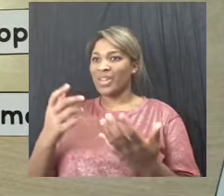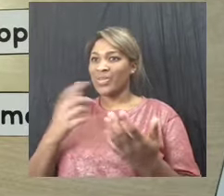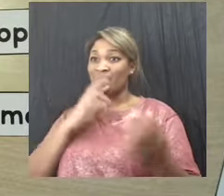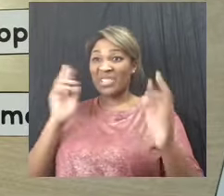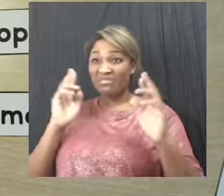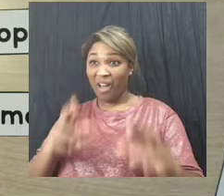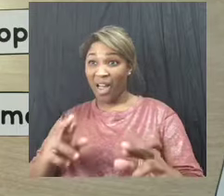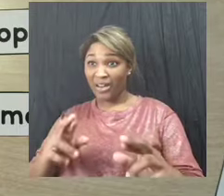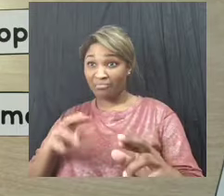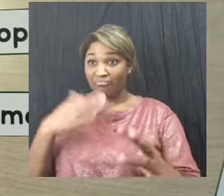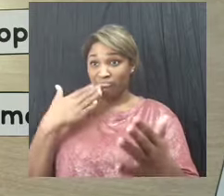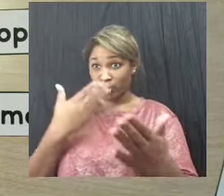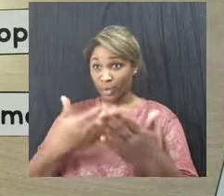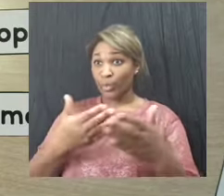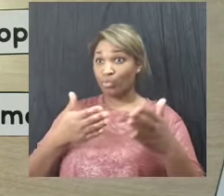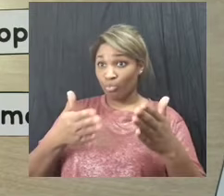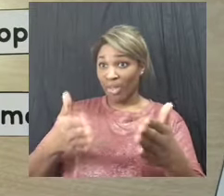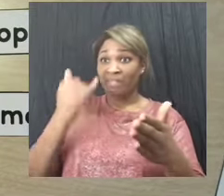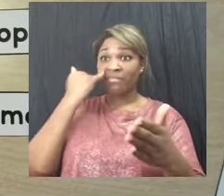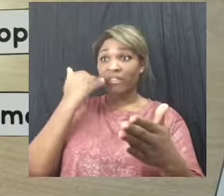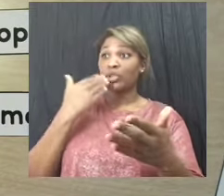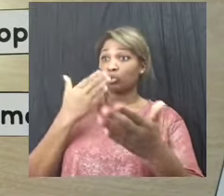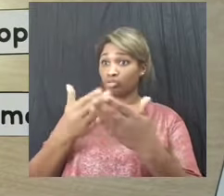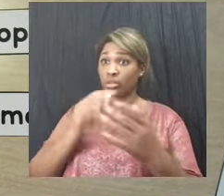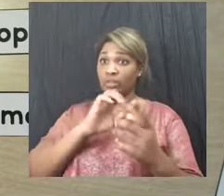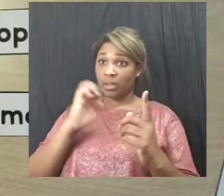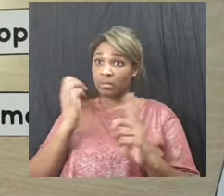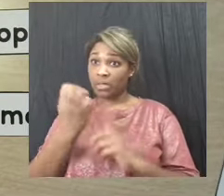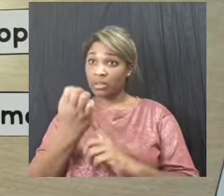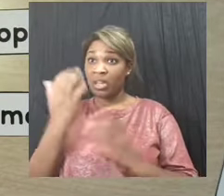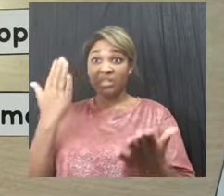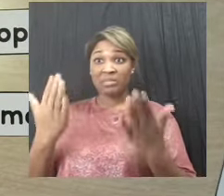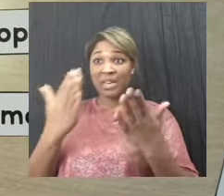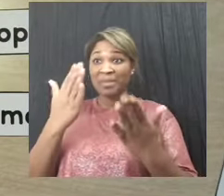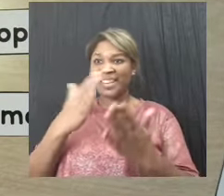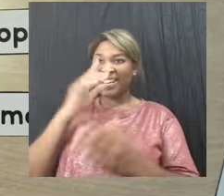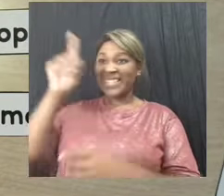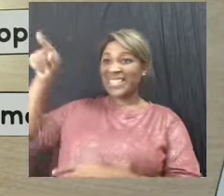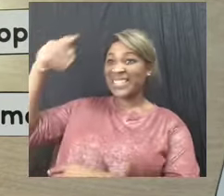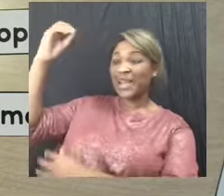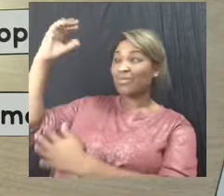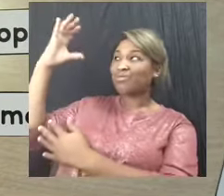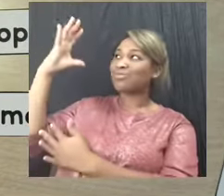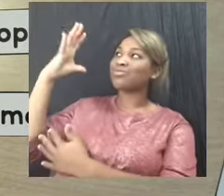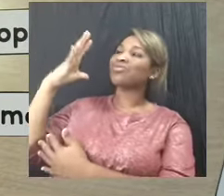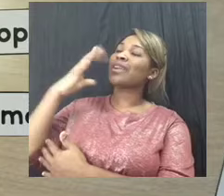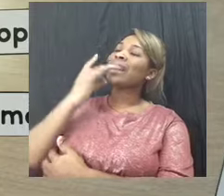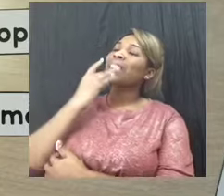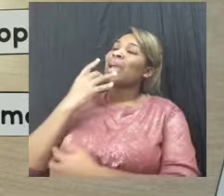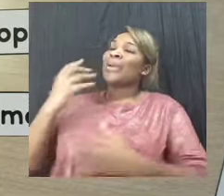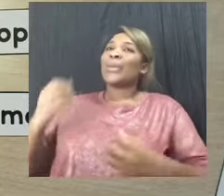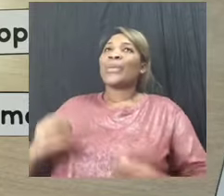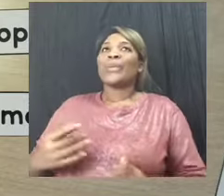in a good way if it's a good environment. Maybe the sunlight is just enough to help them live.